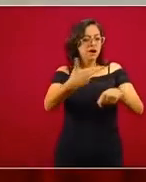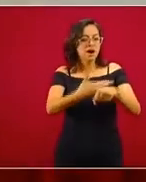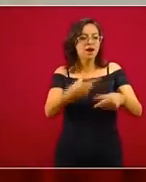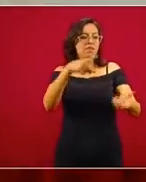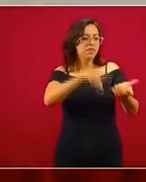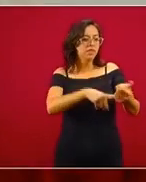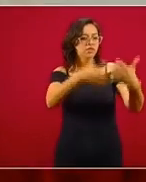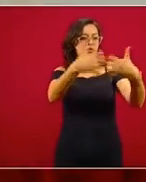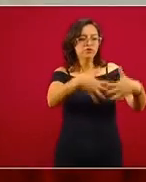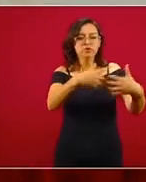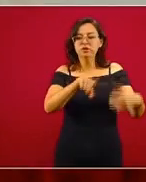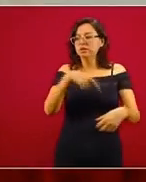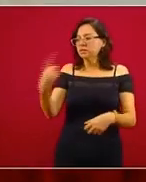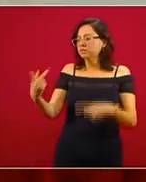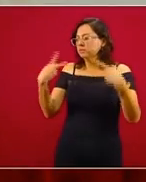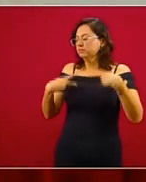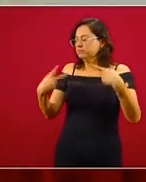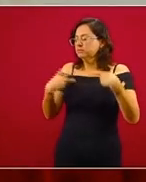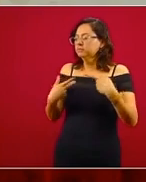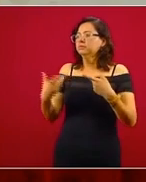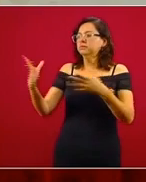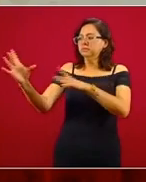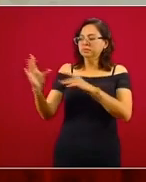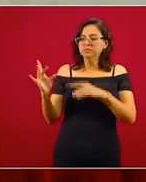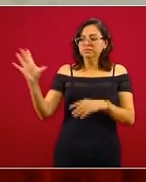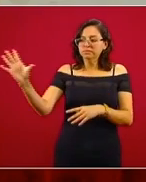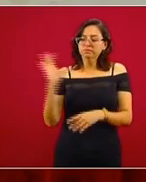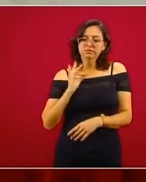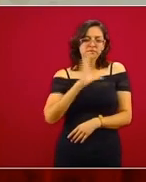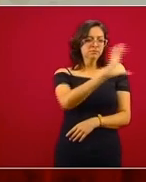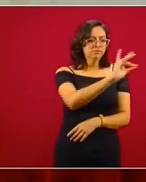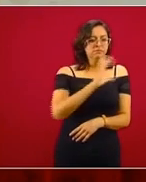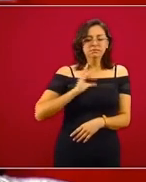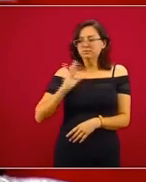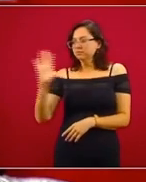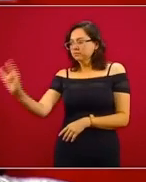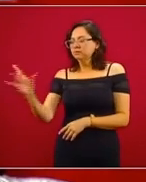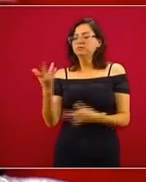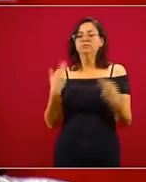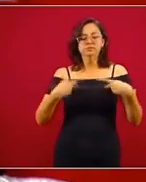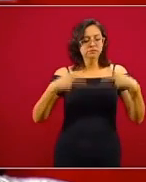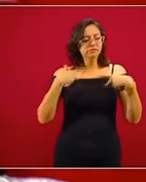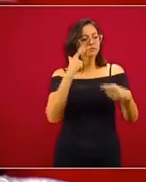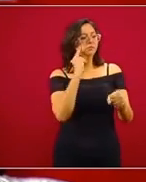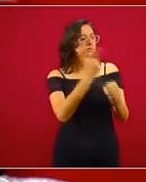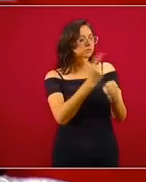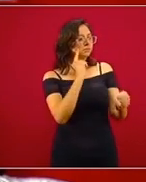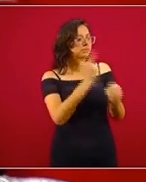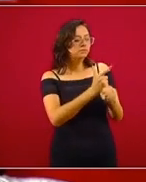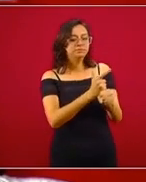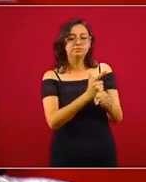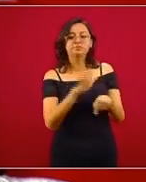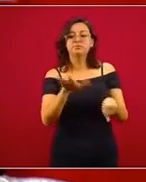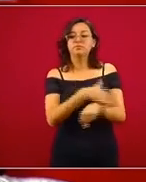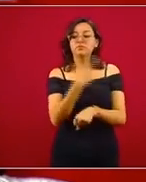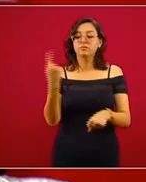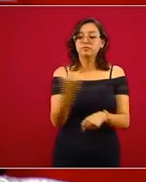link between the operative side of the hospital and hospital users or members of